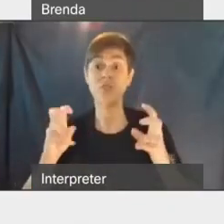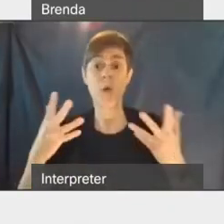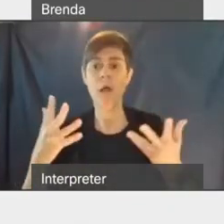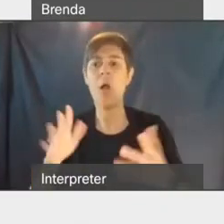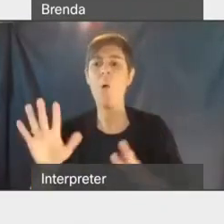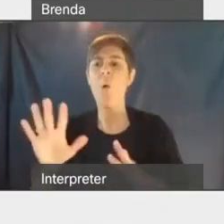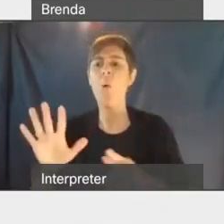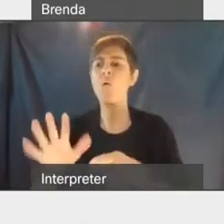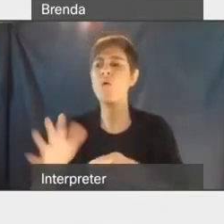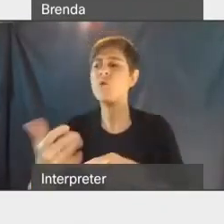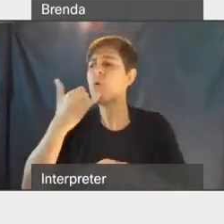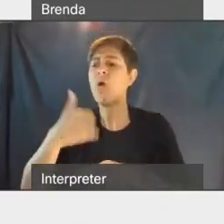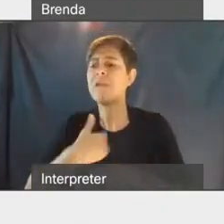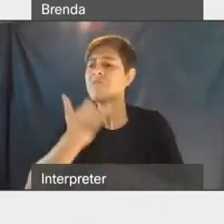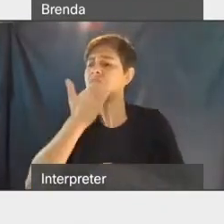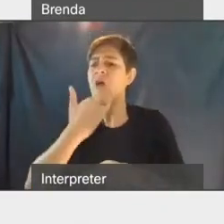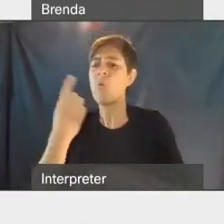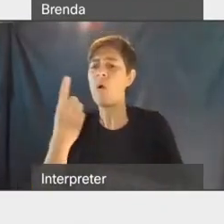other representative.